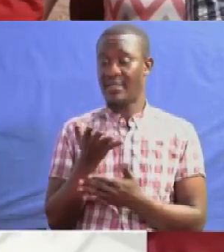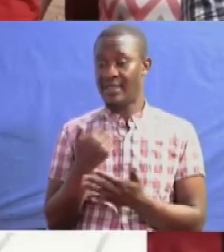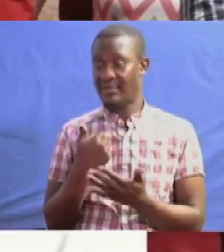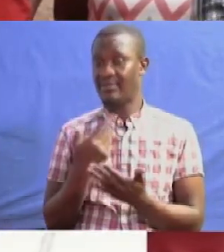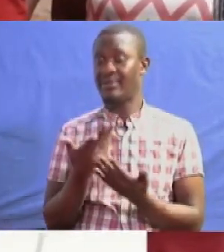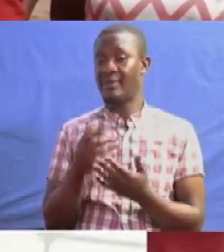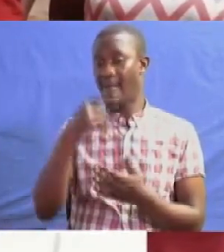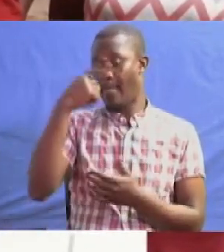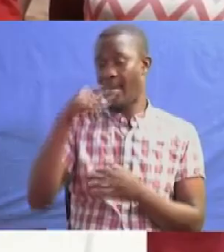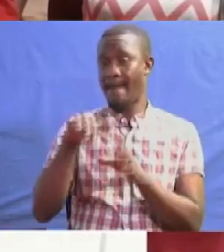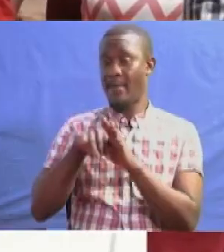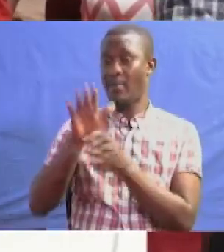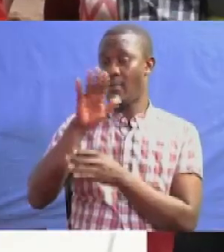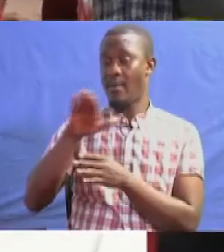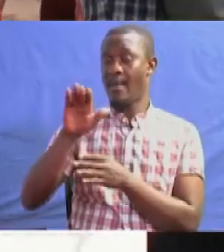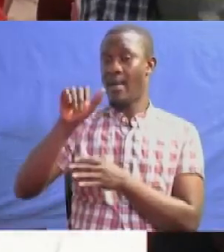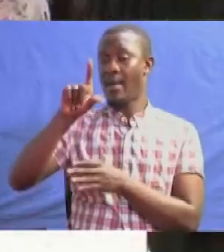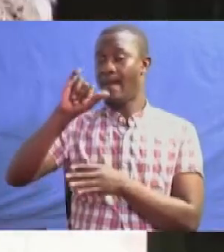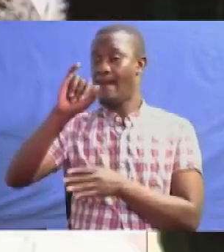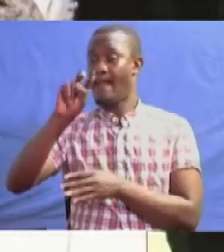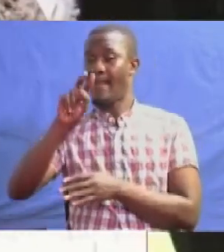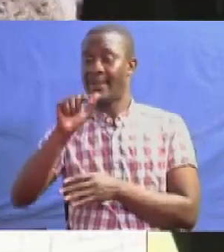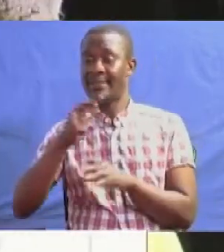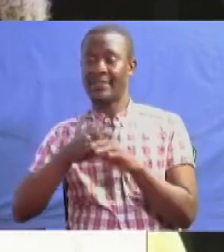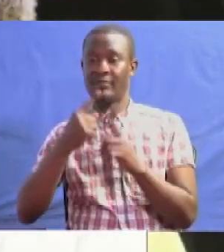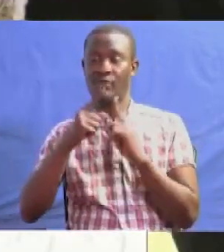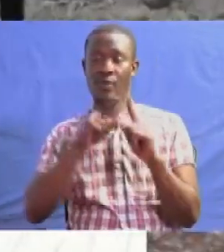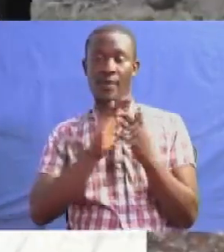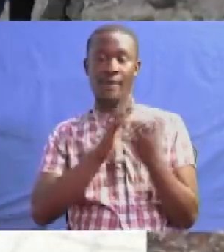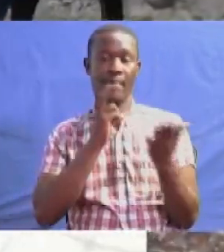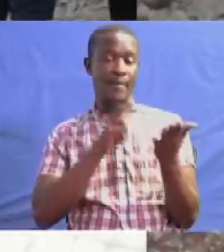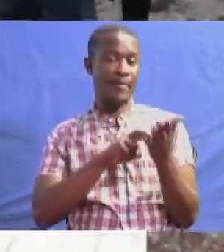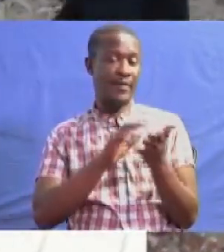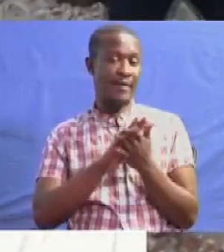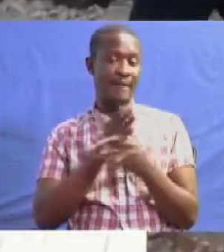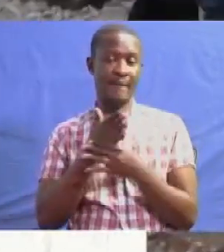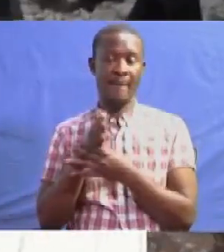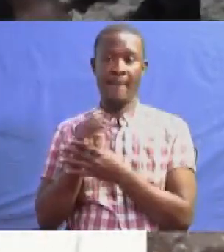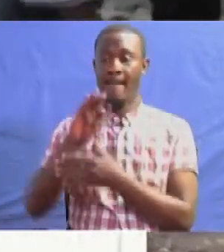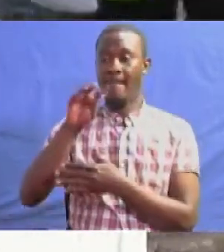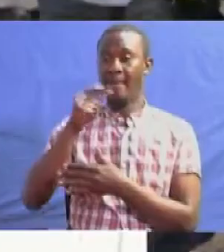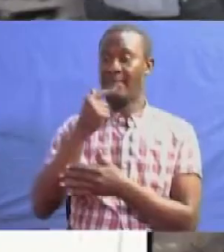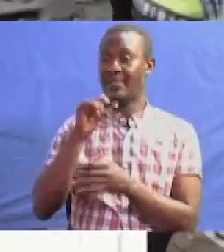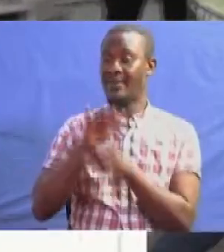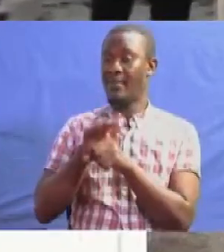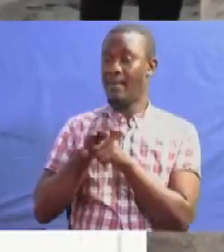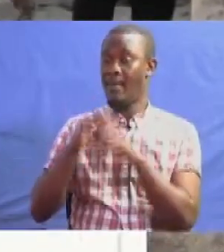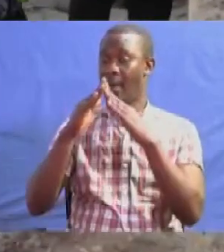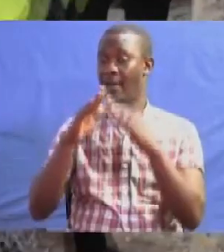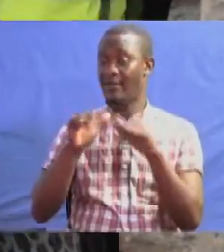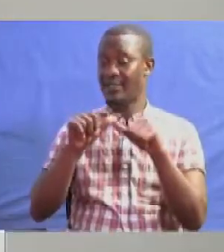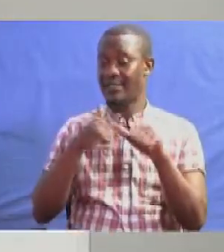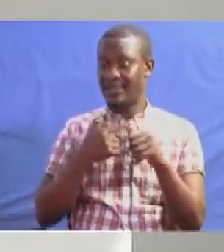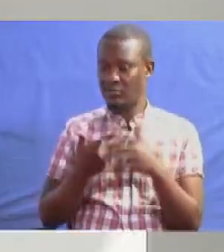Thika Town Member of Parliament Alice Nganga. Speaking while on a tour of the project on Thursday, the MP said more houses are set to be constructed